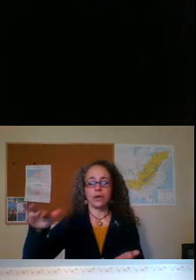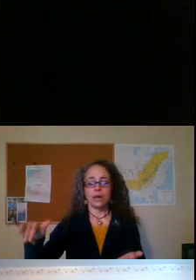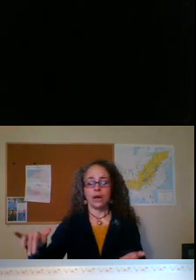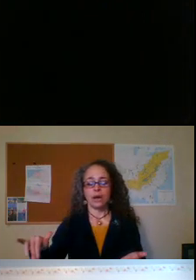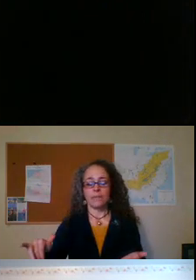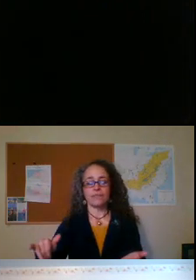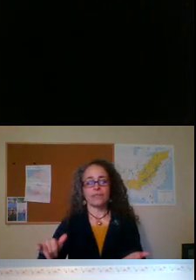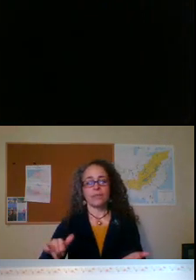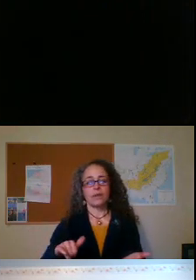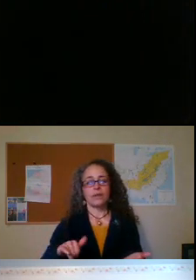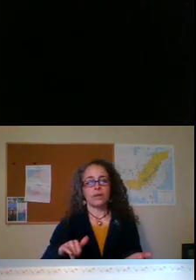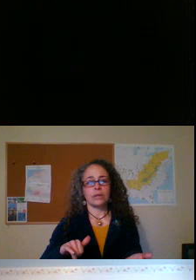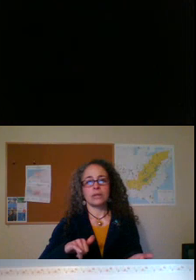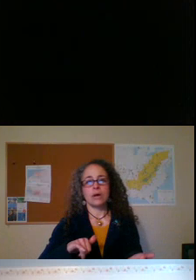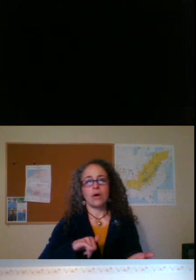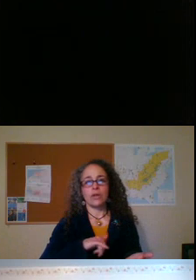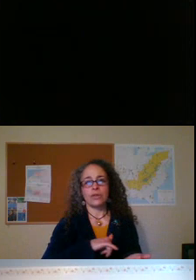making sure